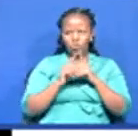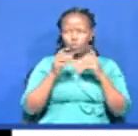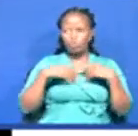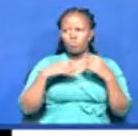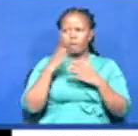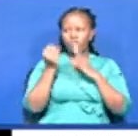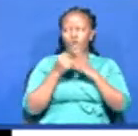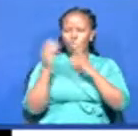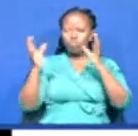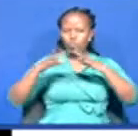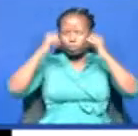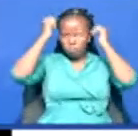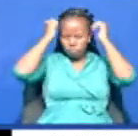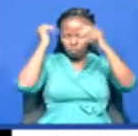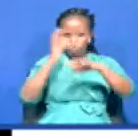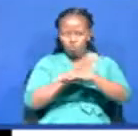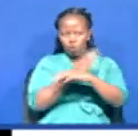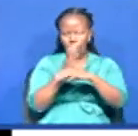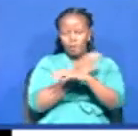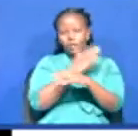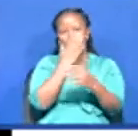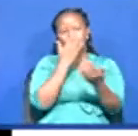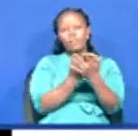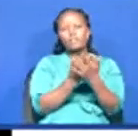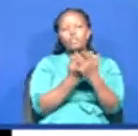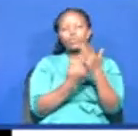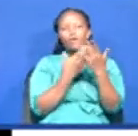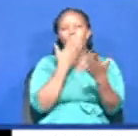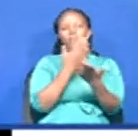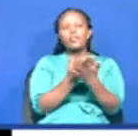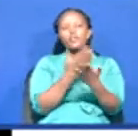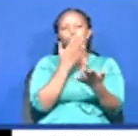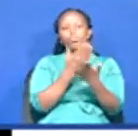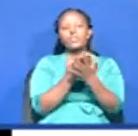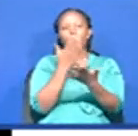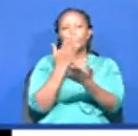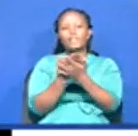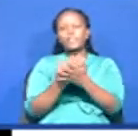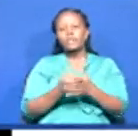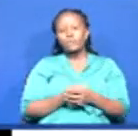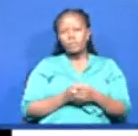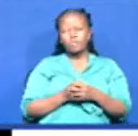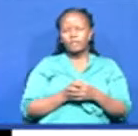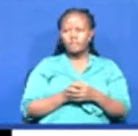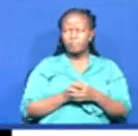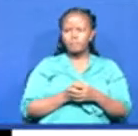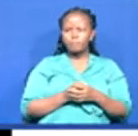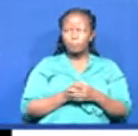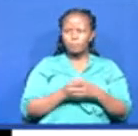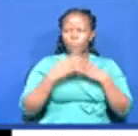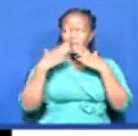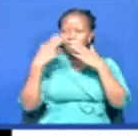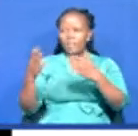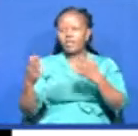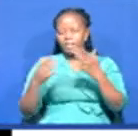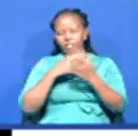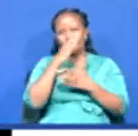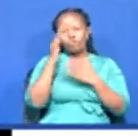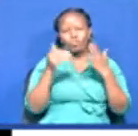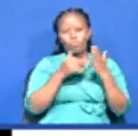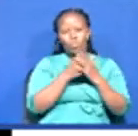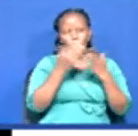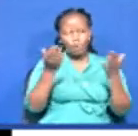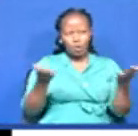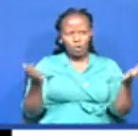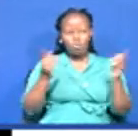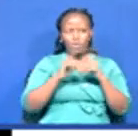them. Thank you. Thank you. Thank you so much. We couldn't have done it without you. Asanteni sana, and of course, even the